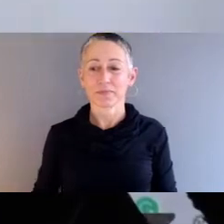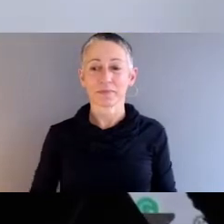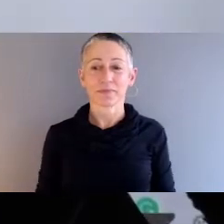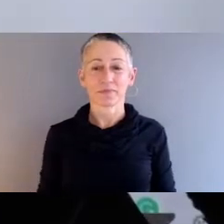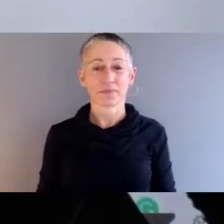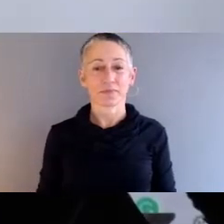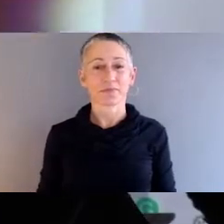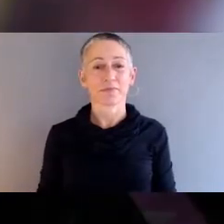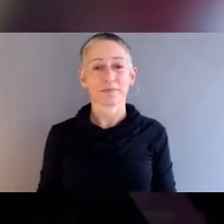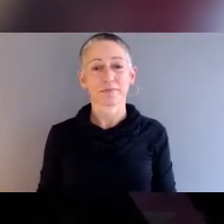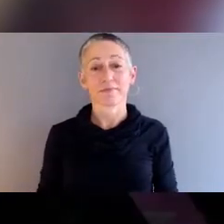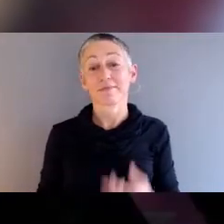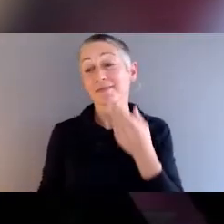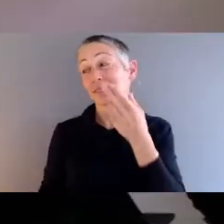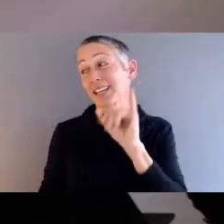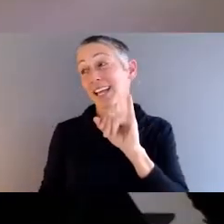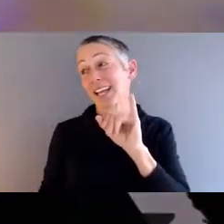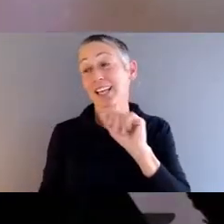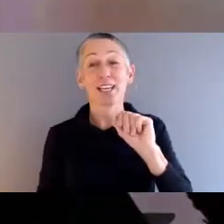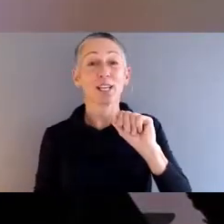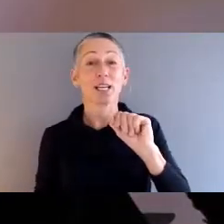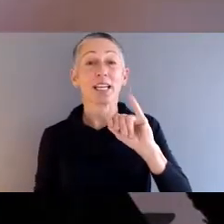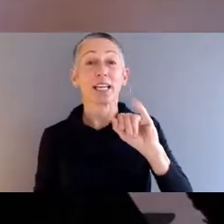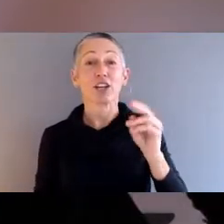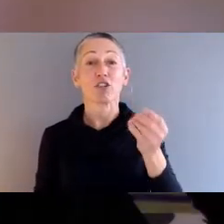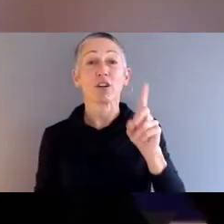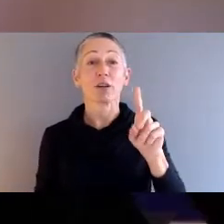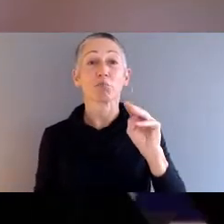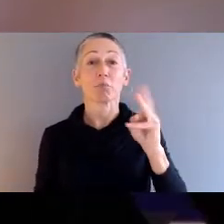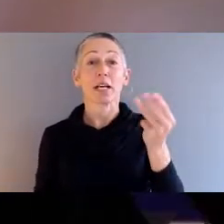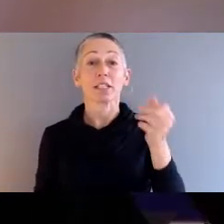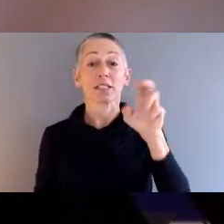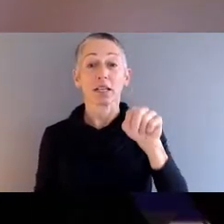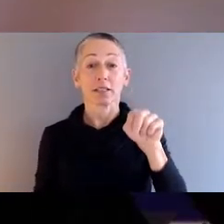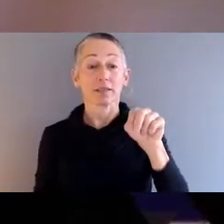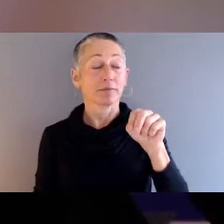Hi, Ingrid Michelson here. There's just something about